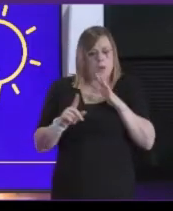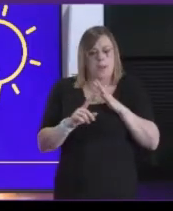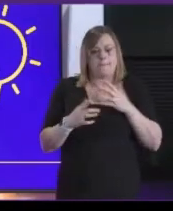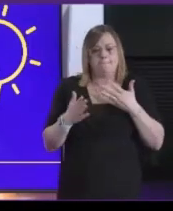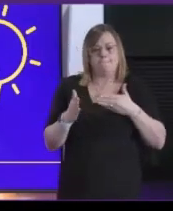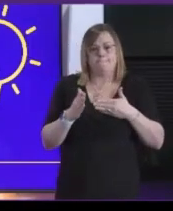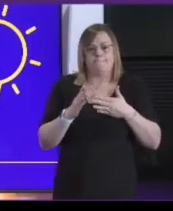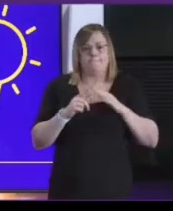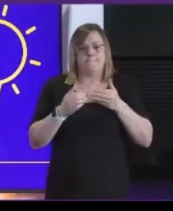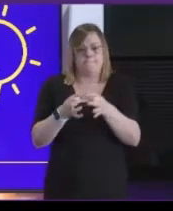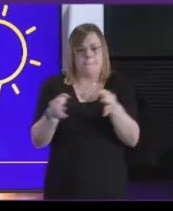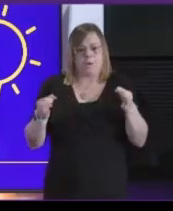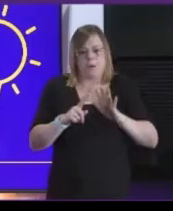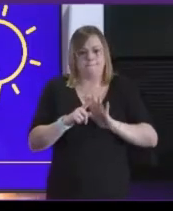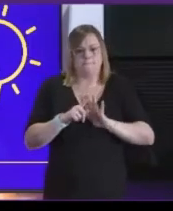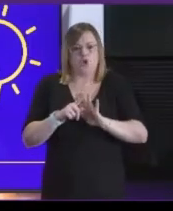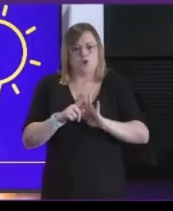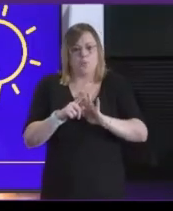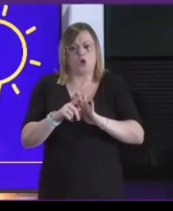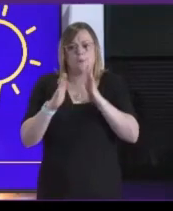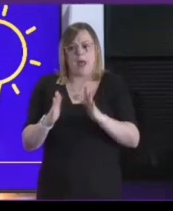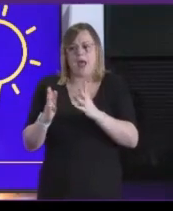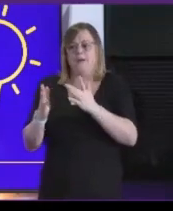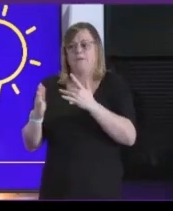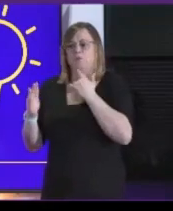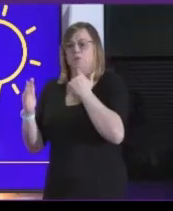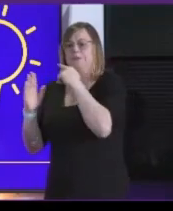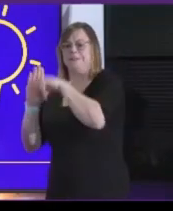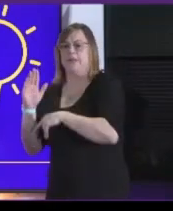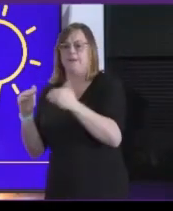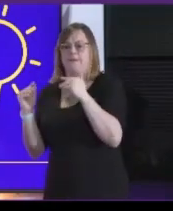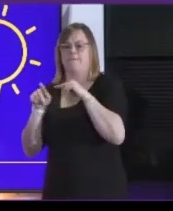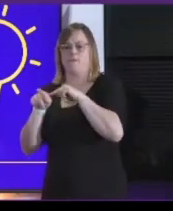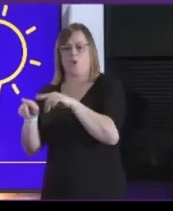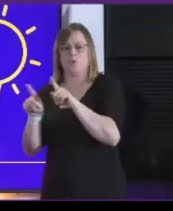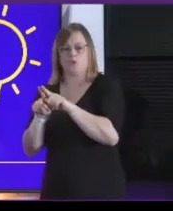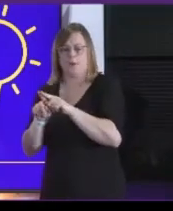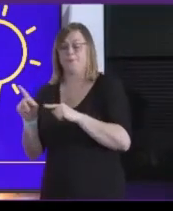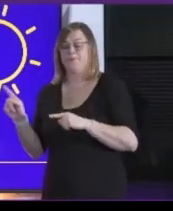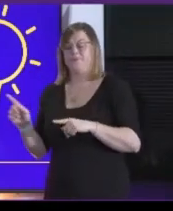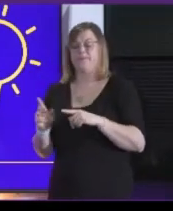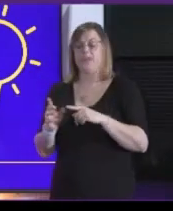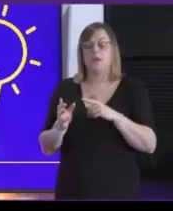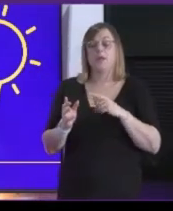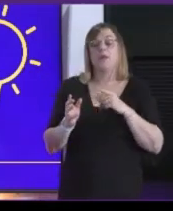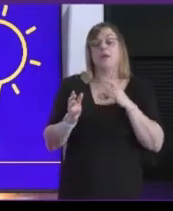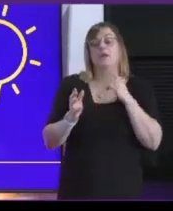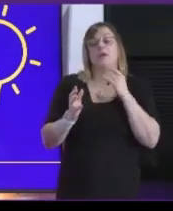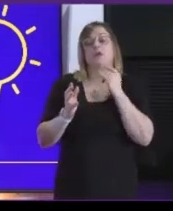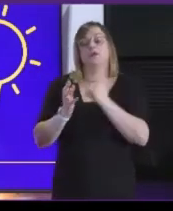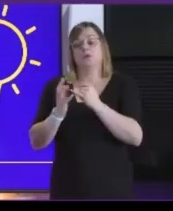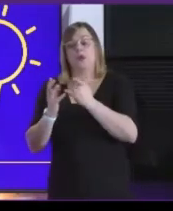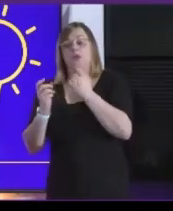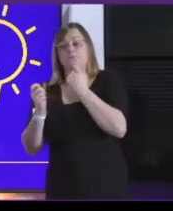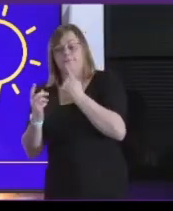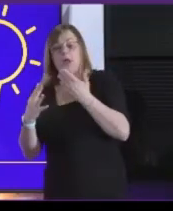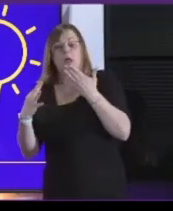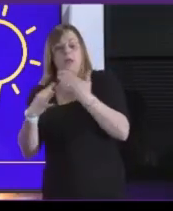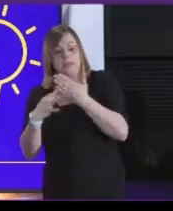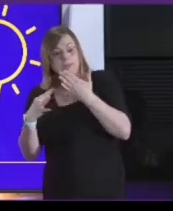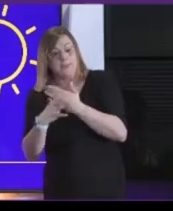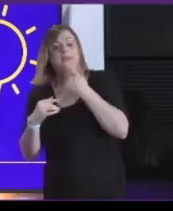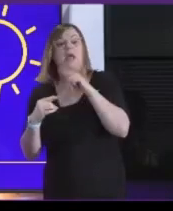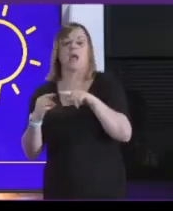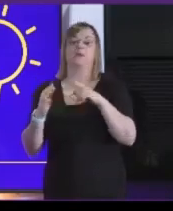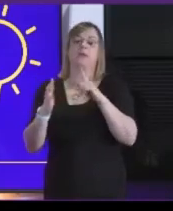boundary and how much you can be very clear about a standard? So I think it's important to understand that both the Web Accessibility Directive and the European